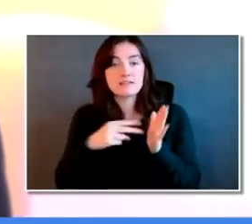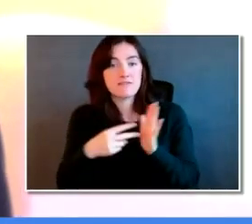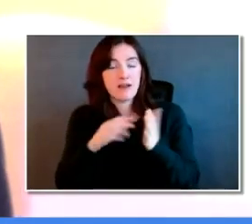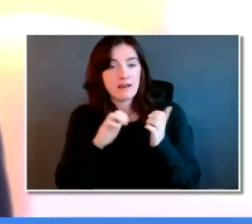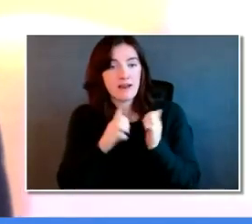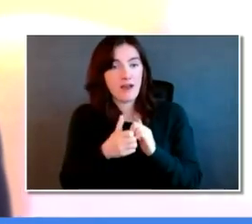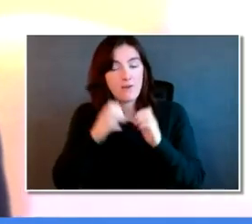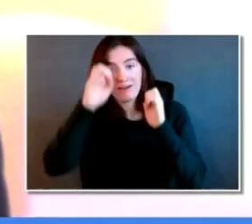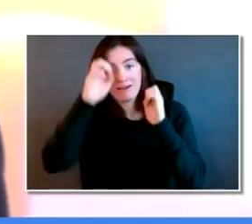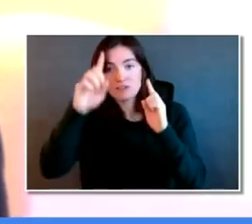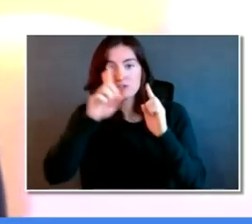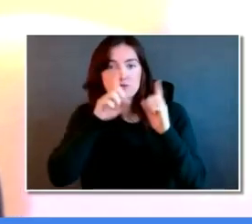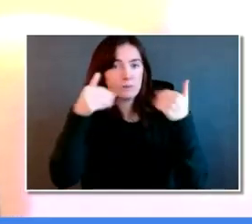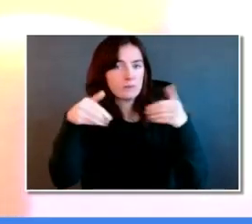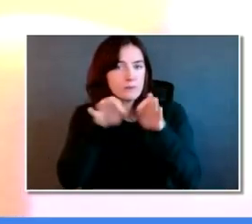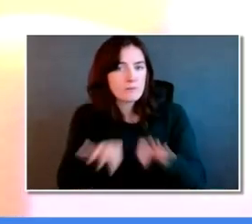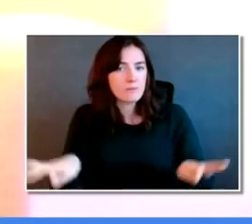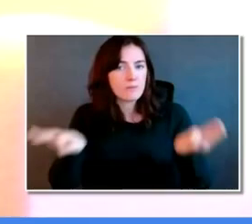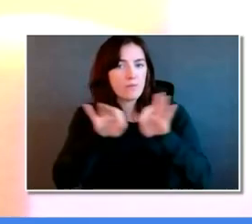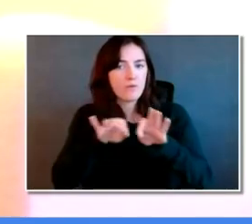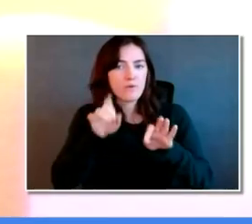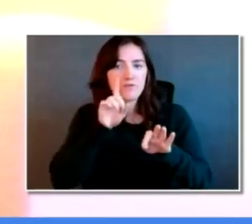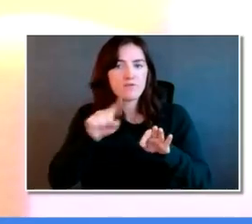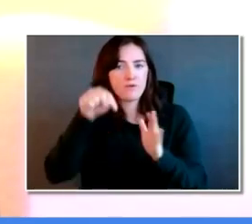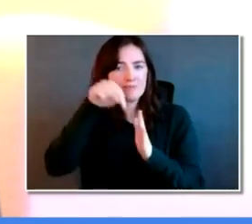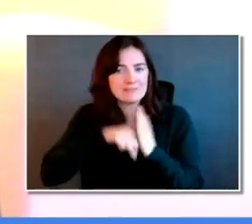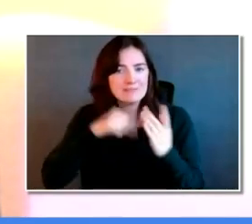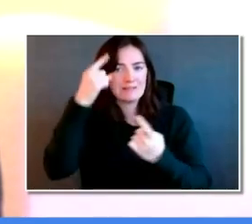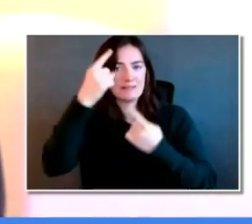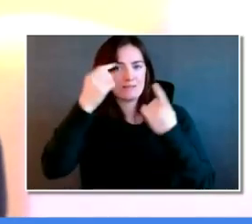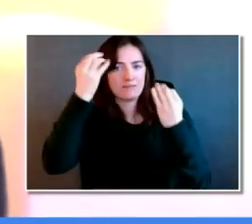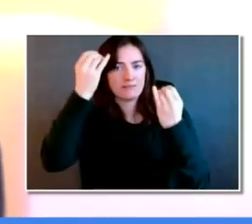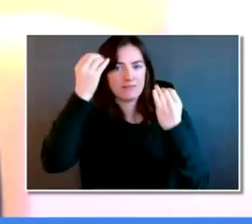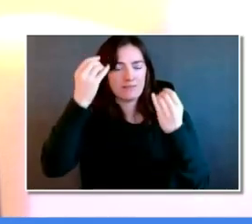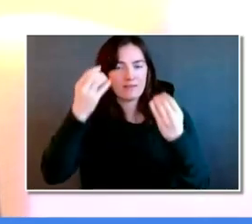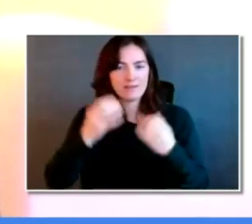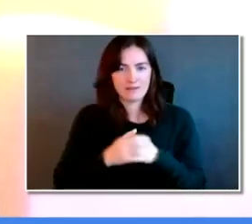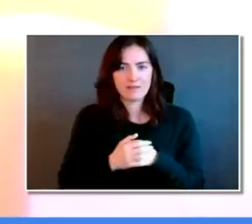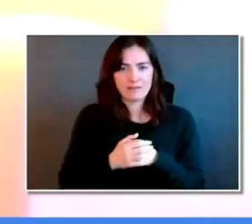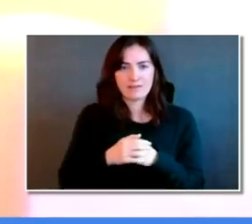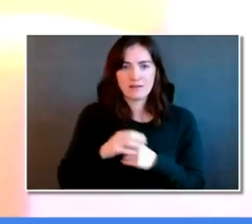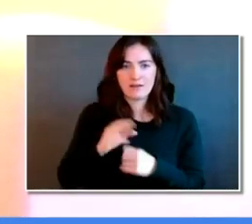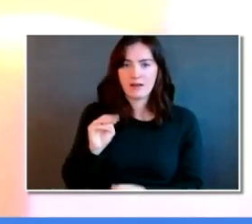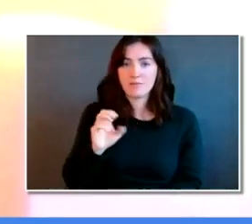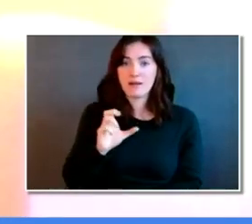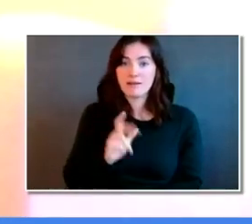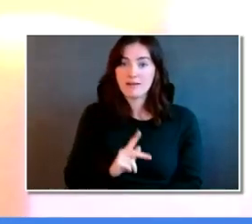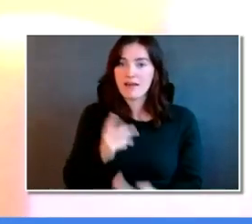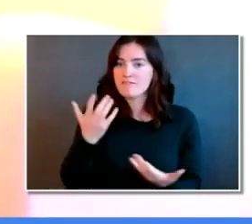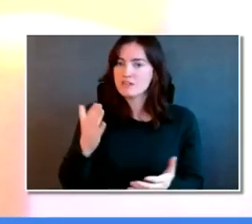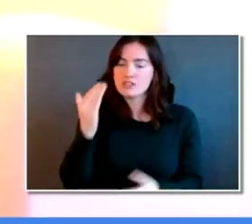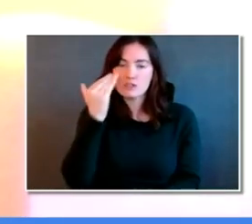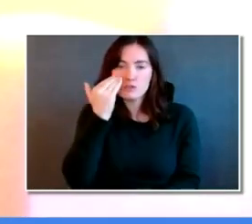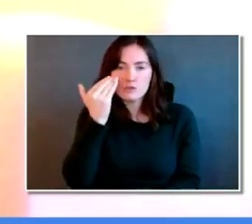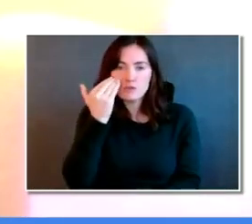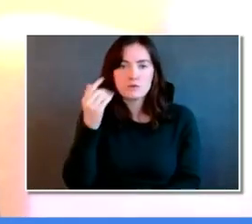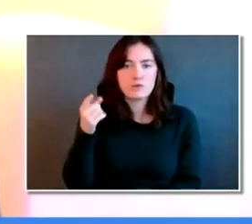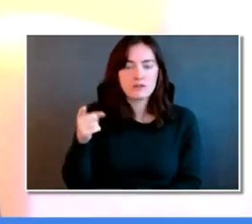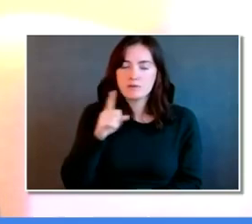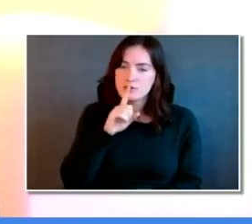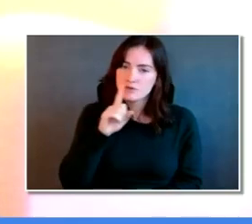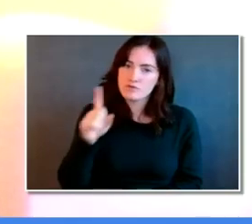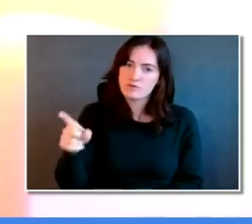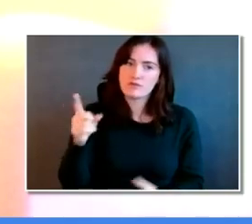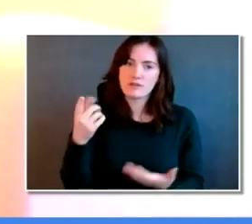thinking. Dr. King was, as we all know, a prescient man from the beginning to the end.